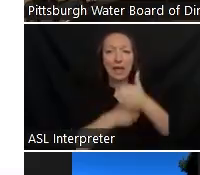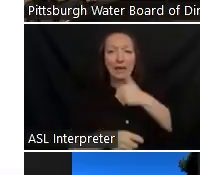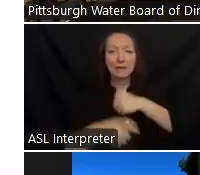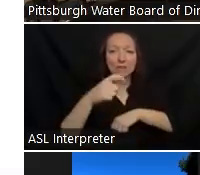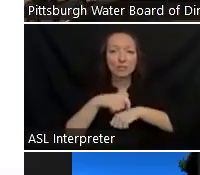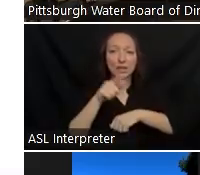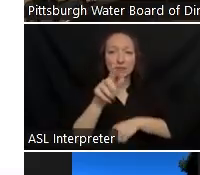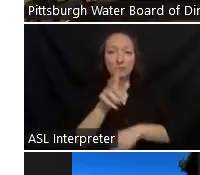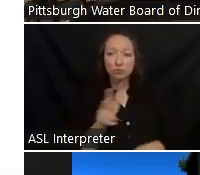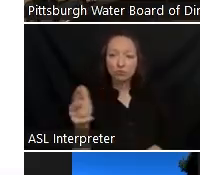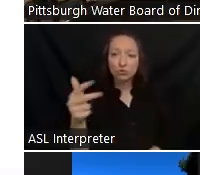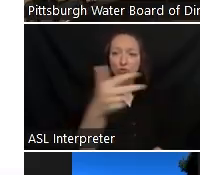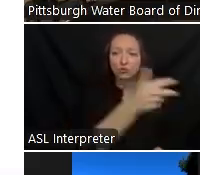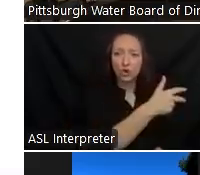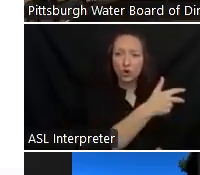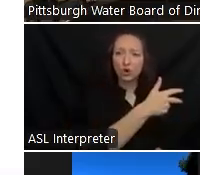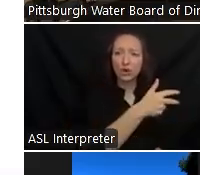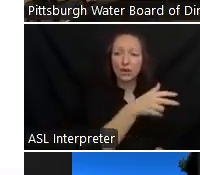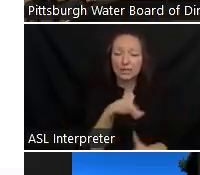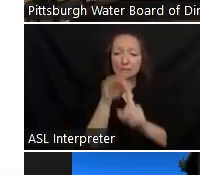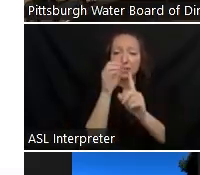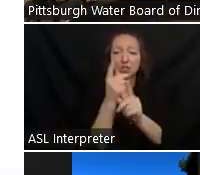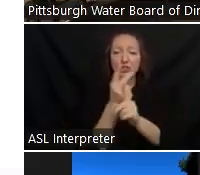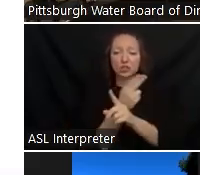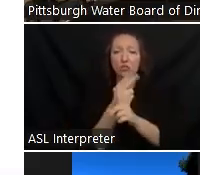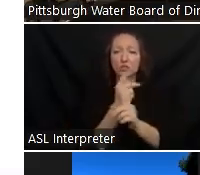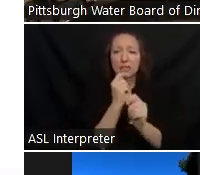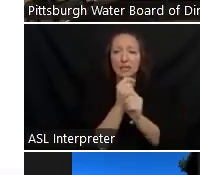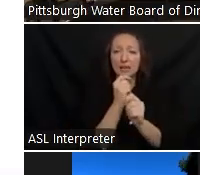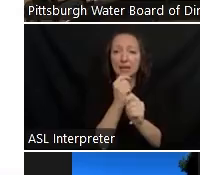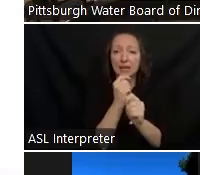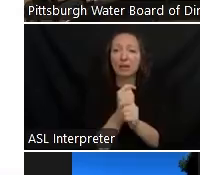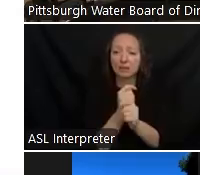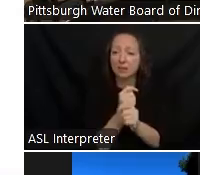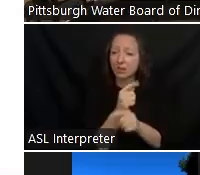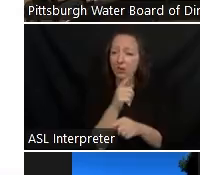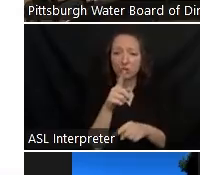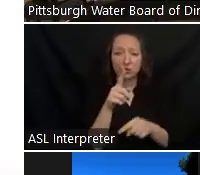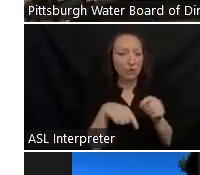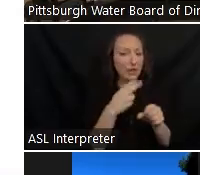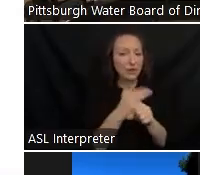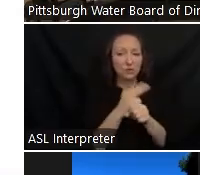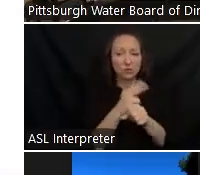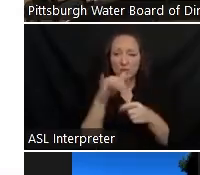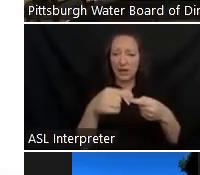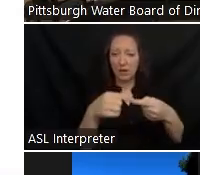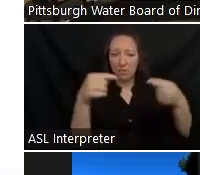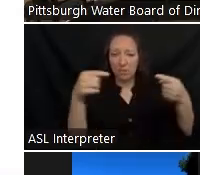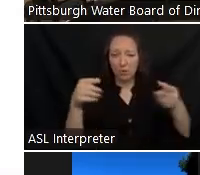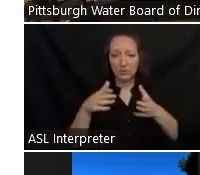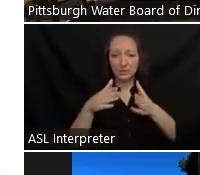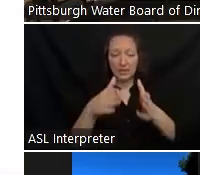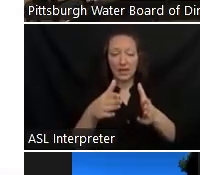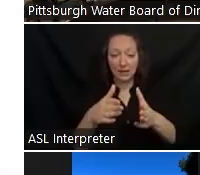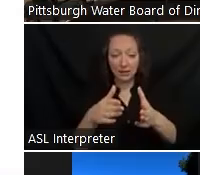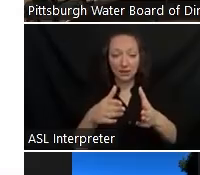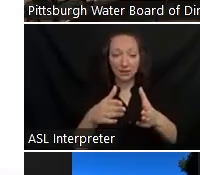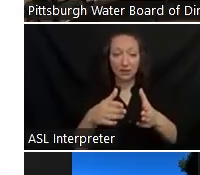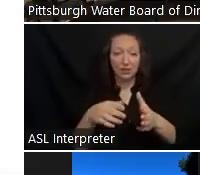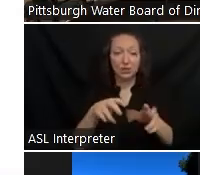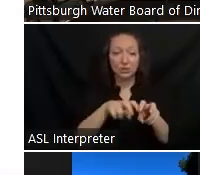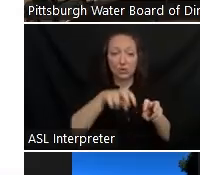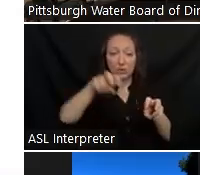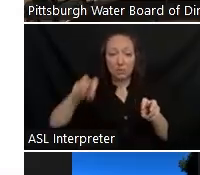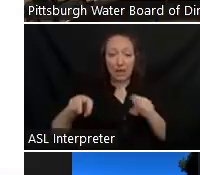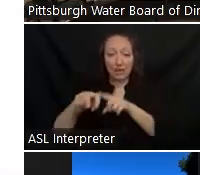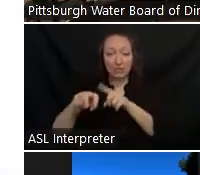you can't turn into the opposing lane. So the passenger side rear wheel